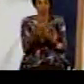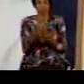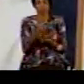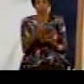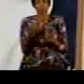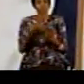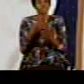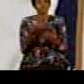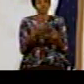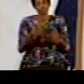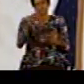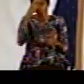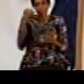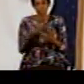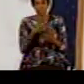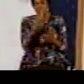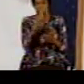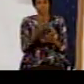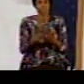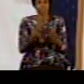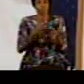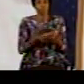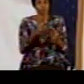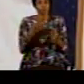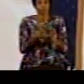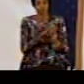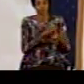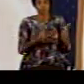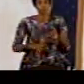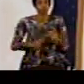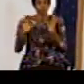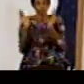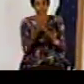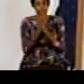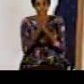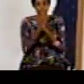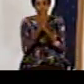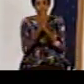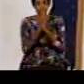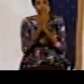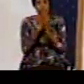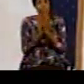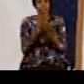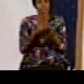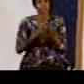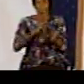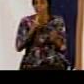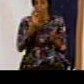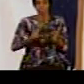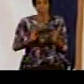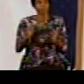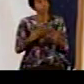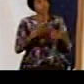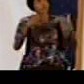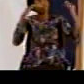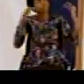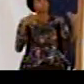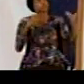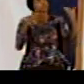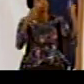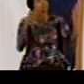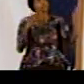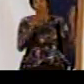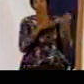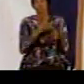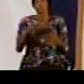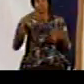the Lord. Pray and tell the Lord that this is our expectation, and the